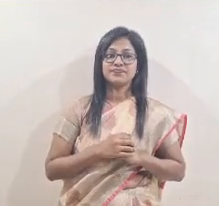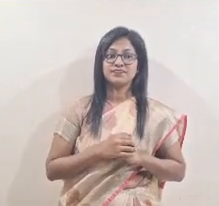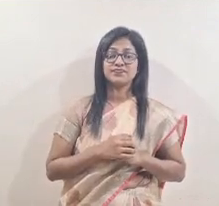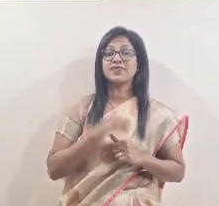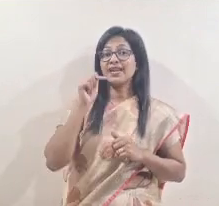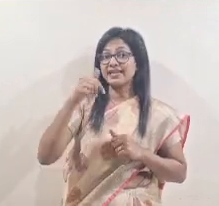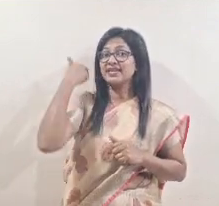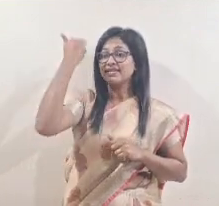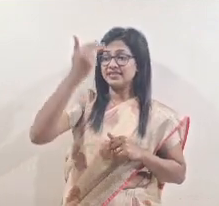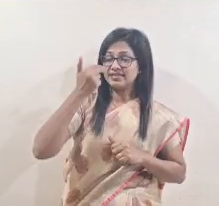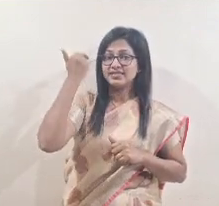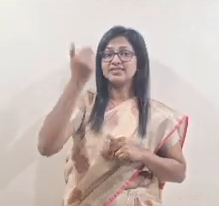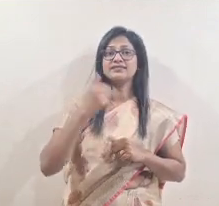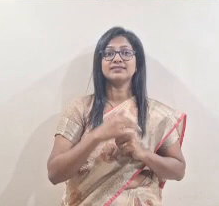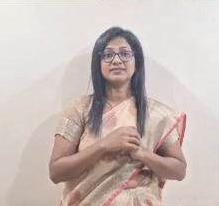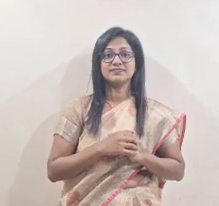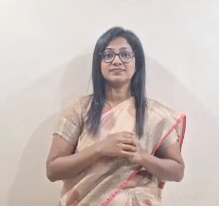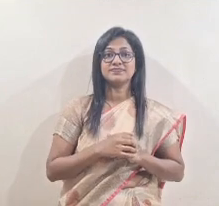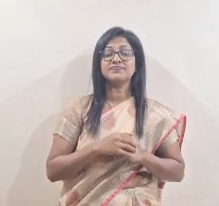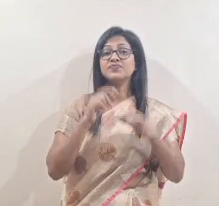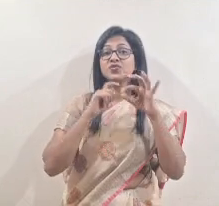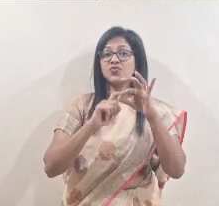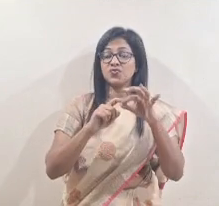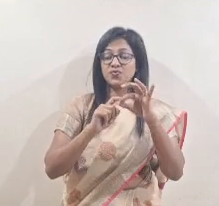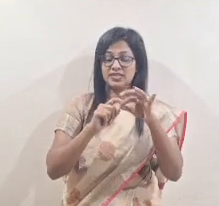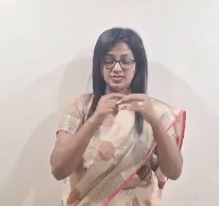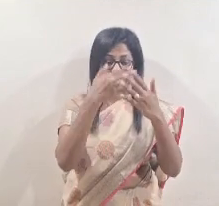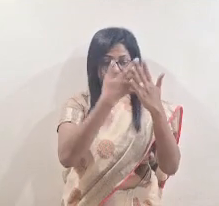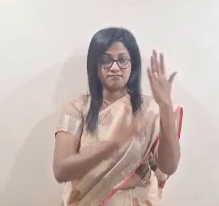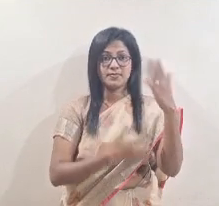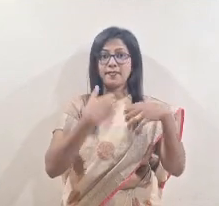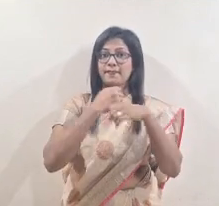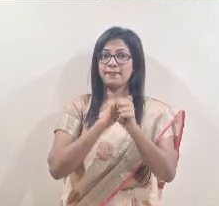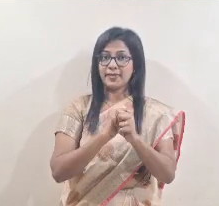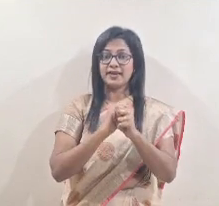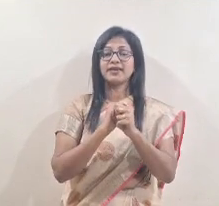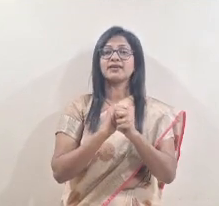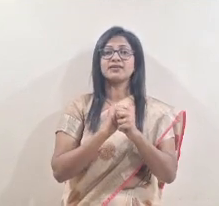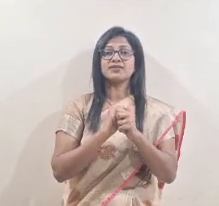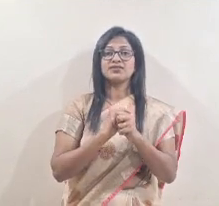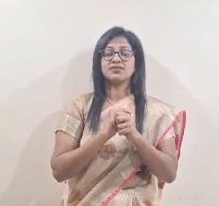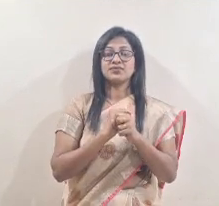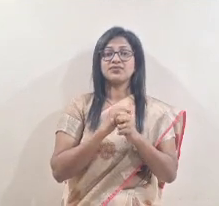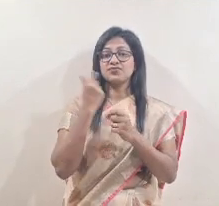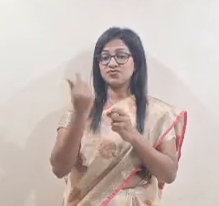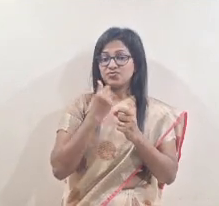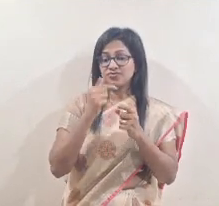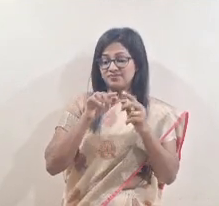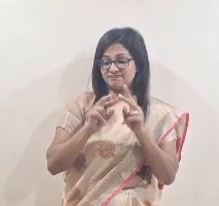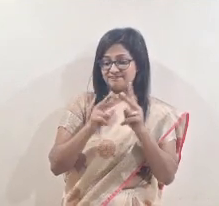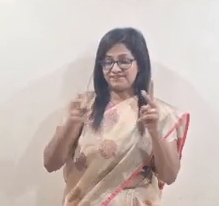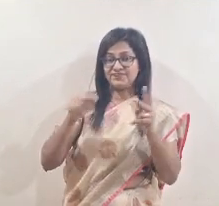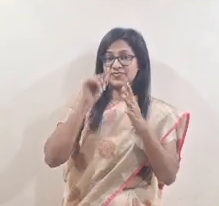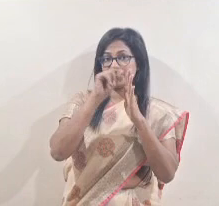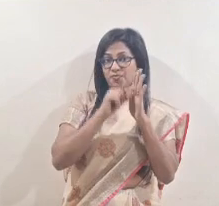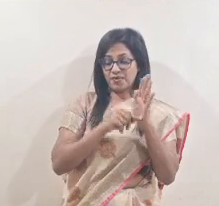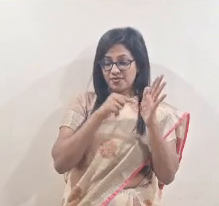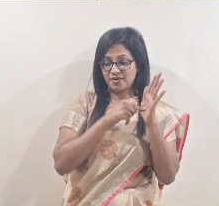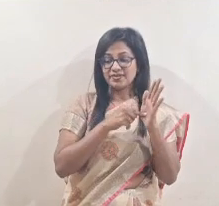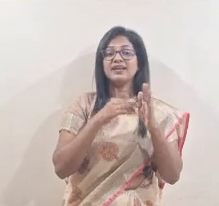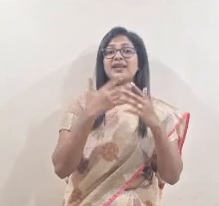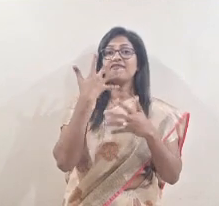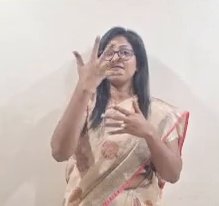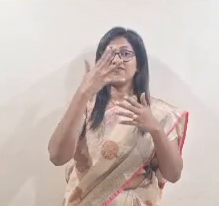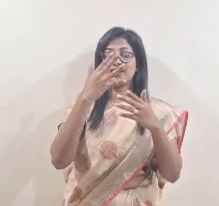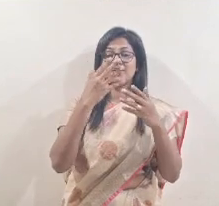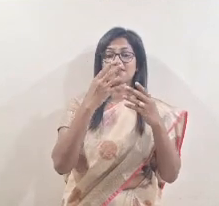And for that, questionnaire was prepared using these attributes, and a 5-point